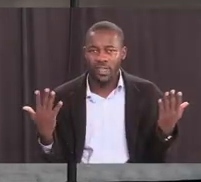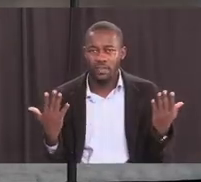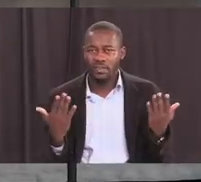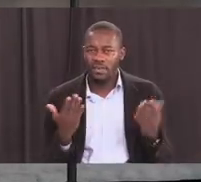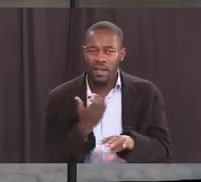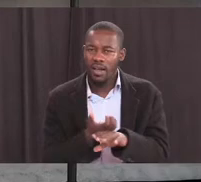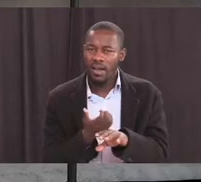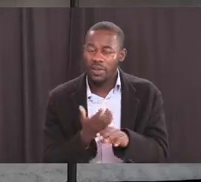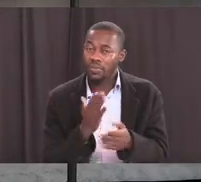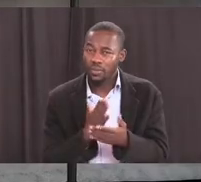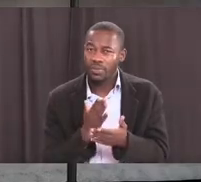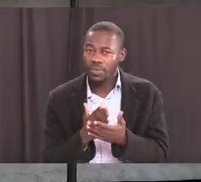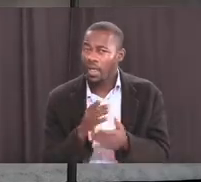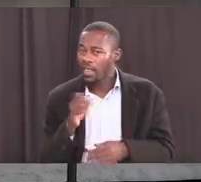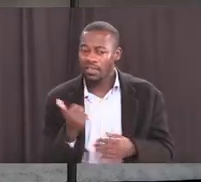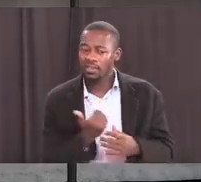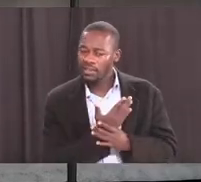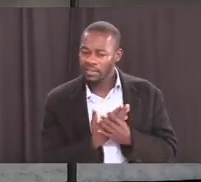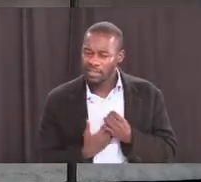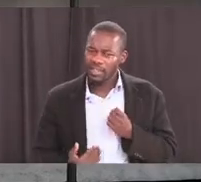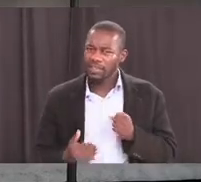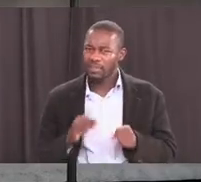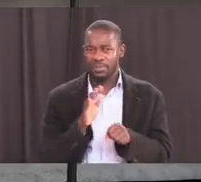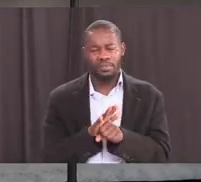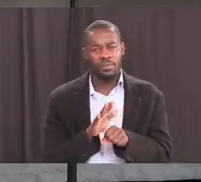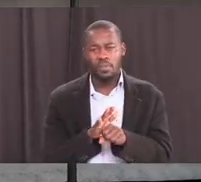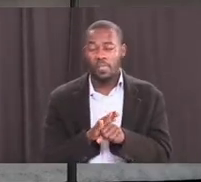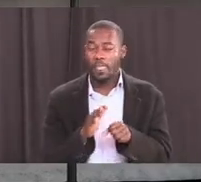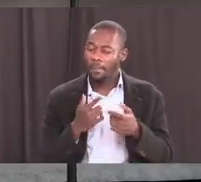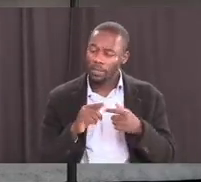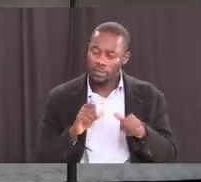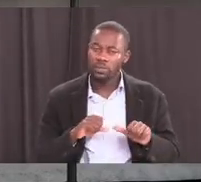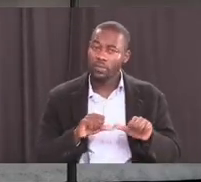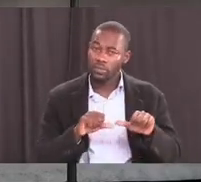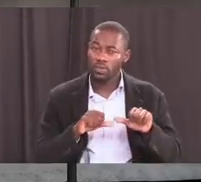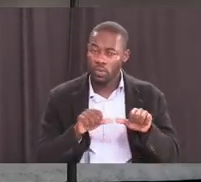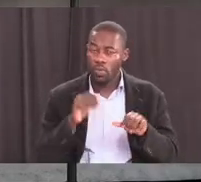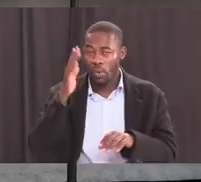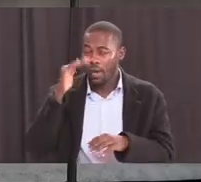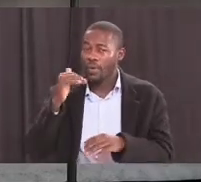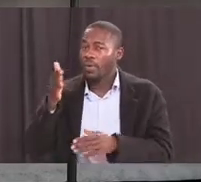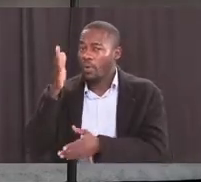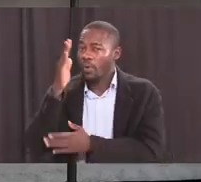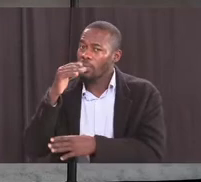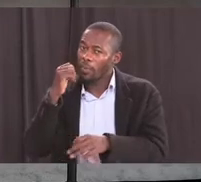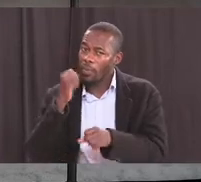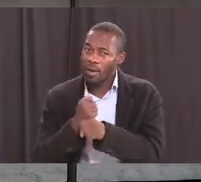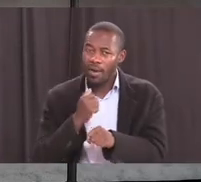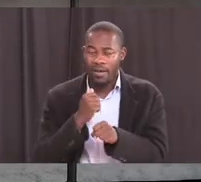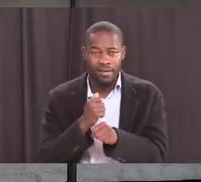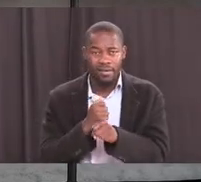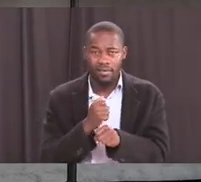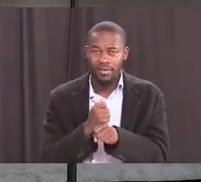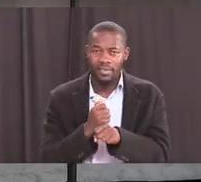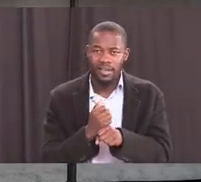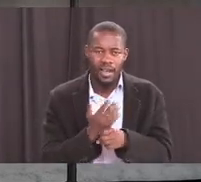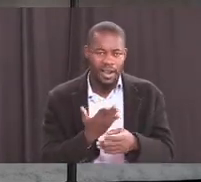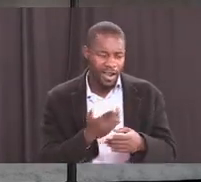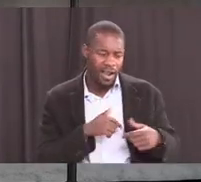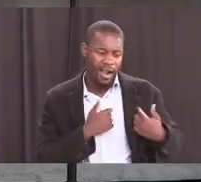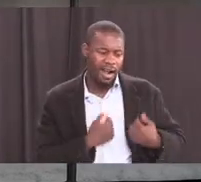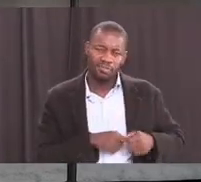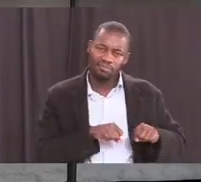is that good? Even thinking about missionaries coming in to different people groups and never seeing one convert. But